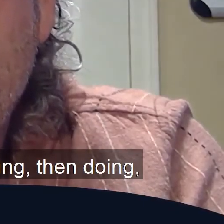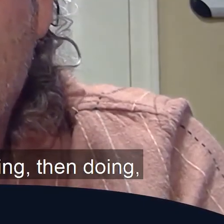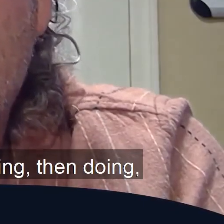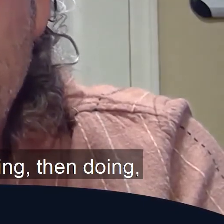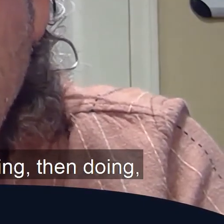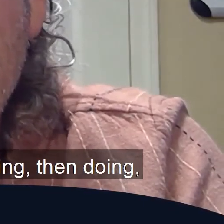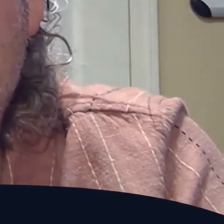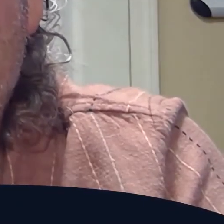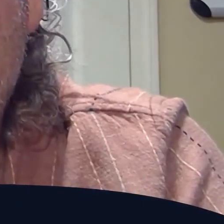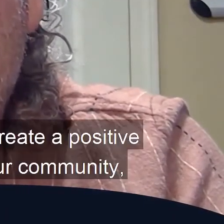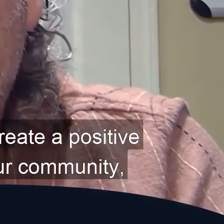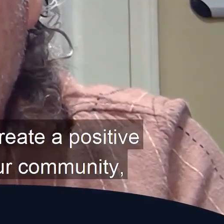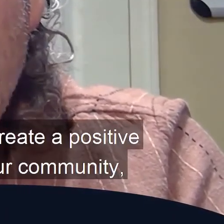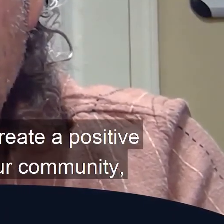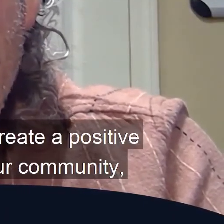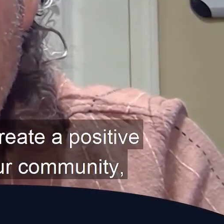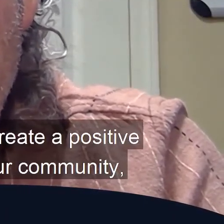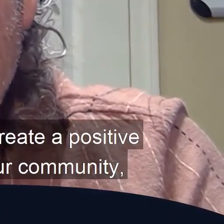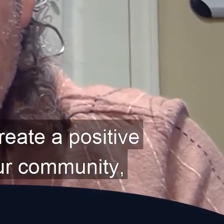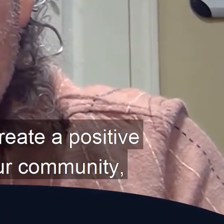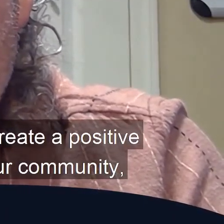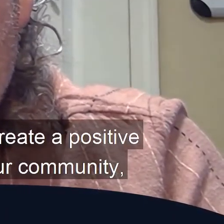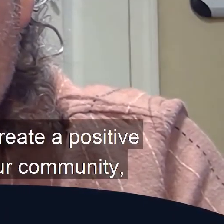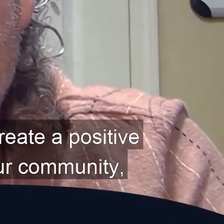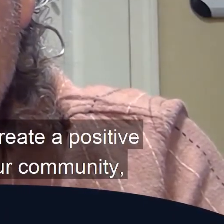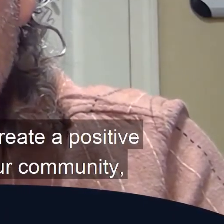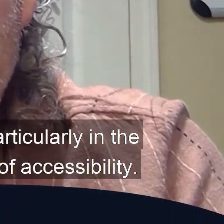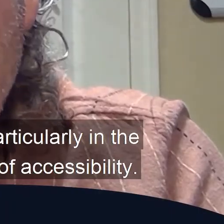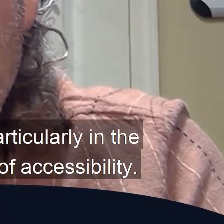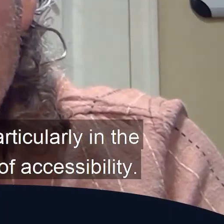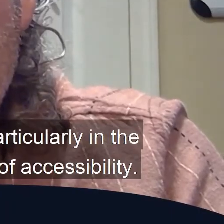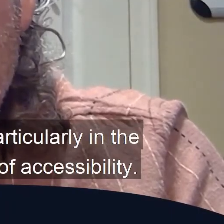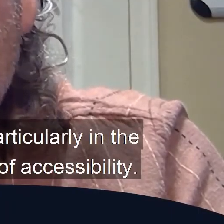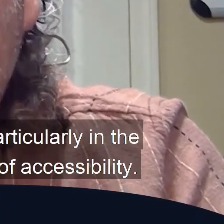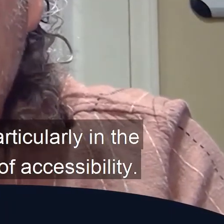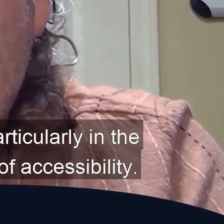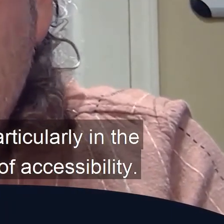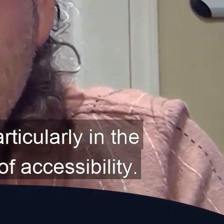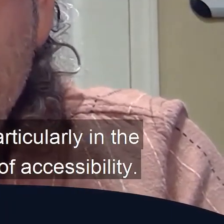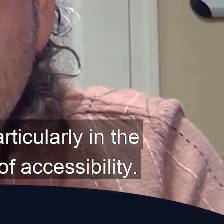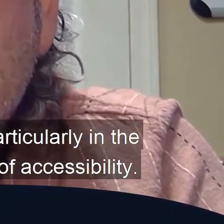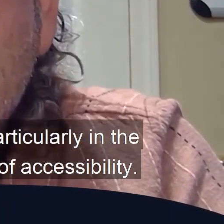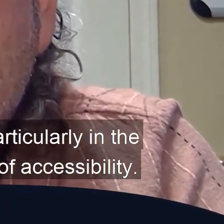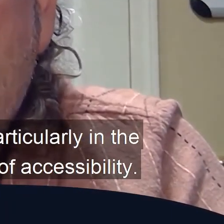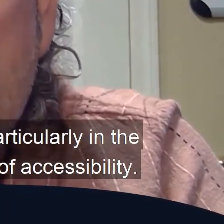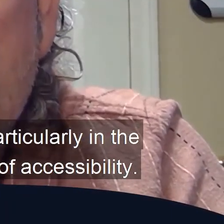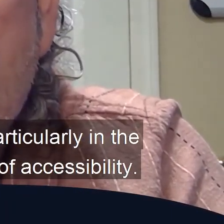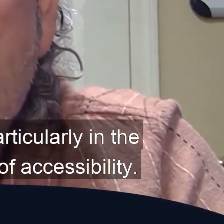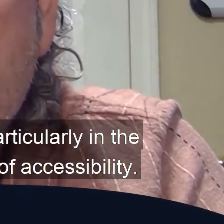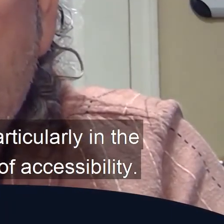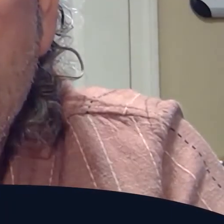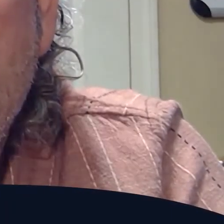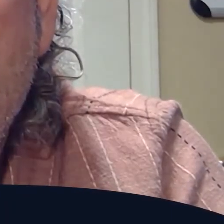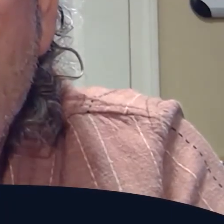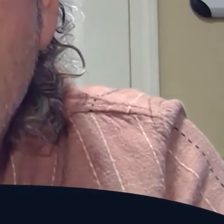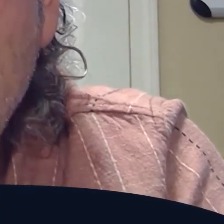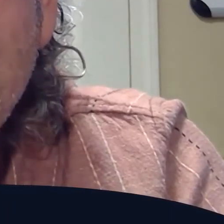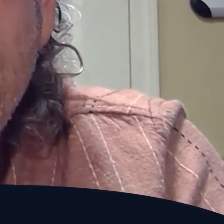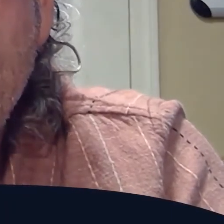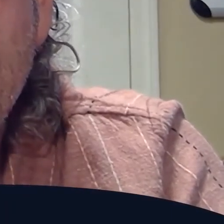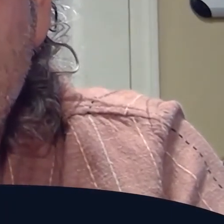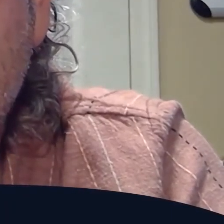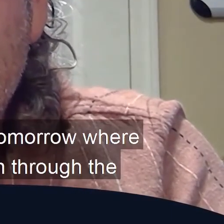fun. Sardines, sardines, sardines. If we're shares, we're